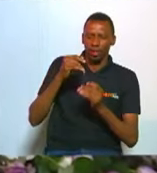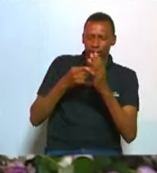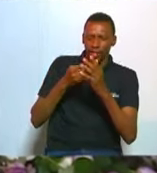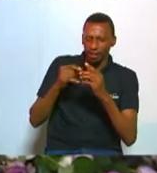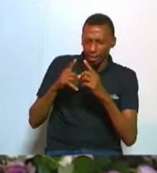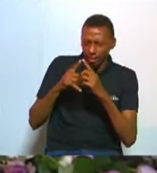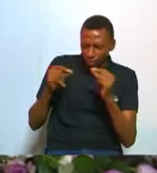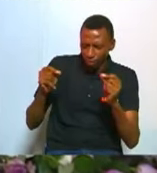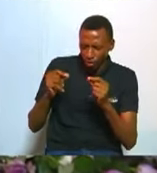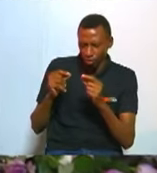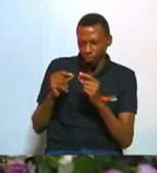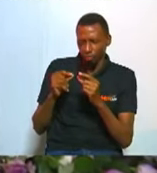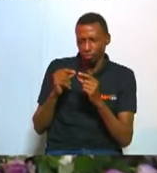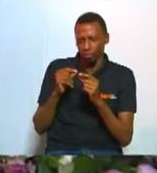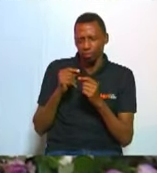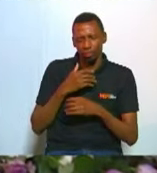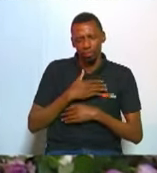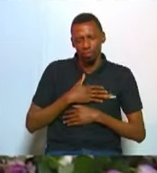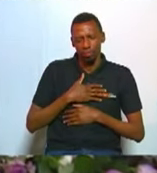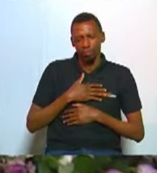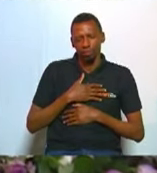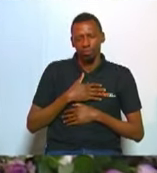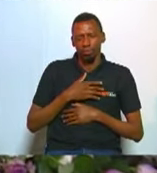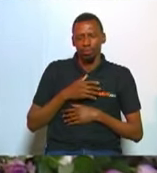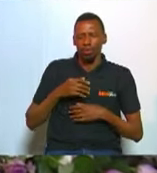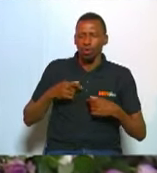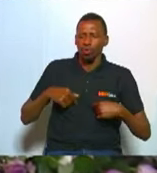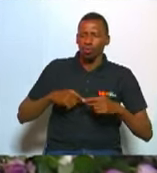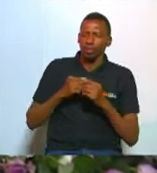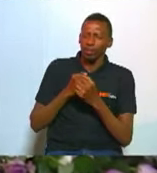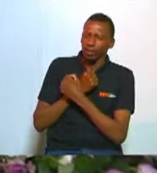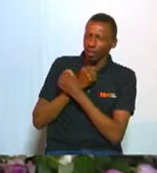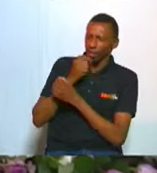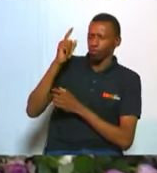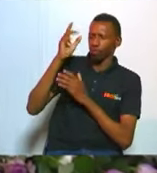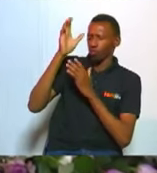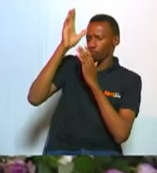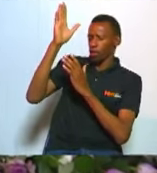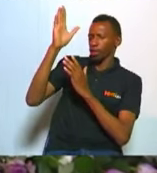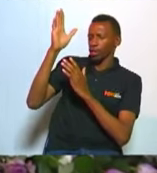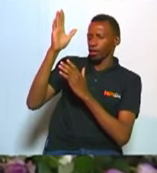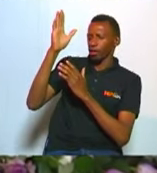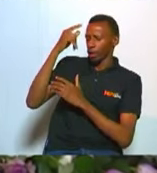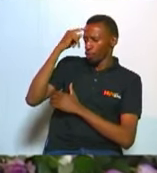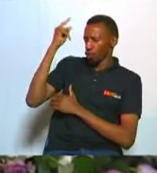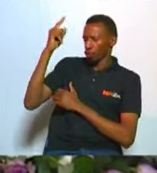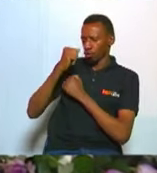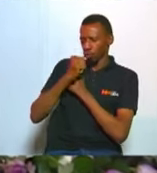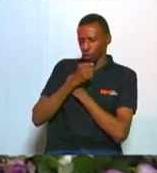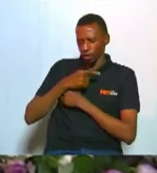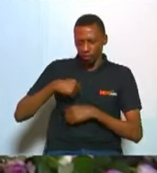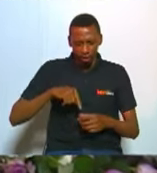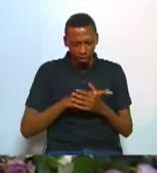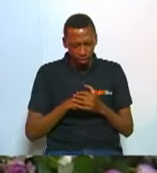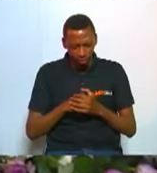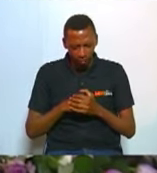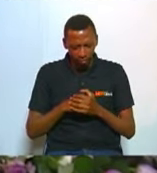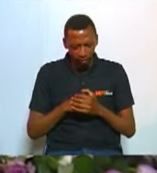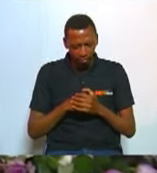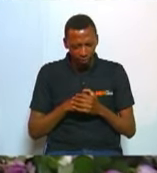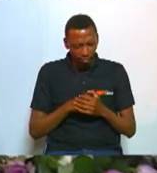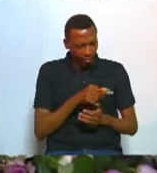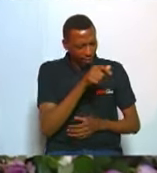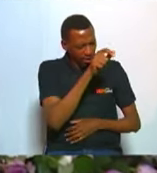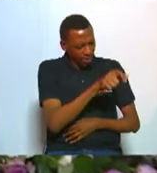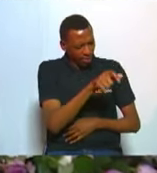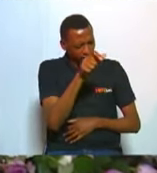word. We love you, Father, because you love us. And we commit every one of